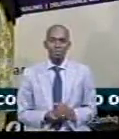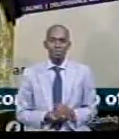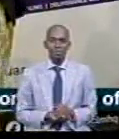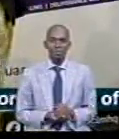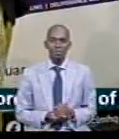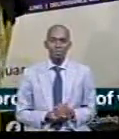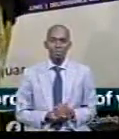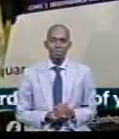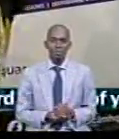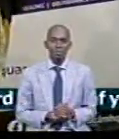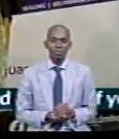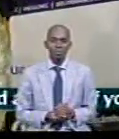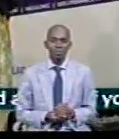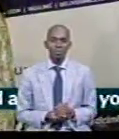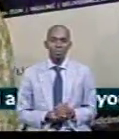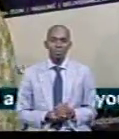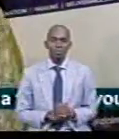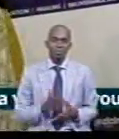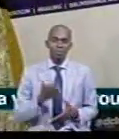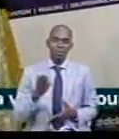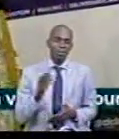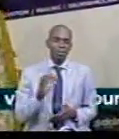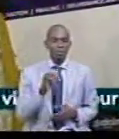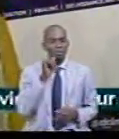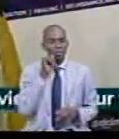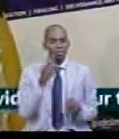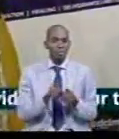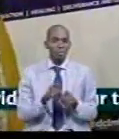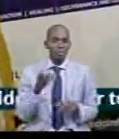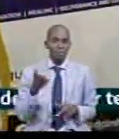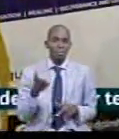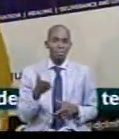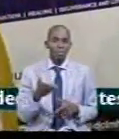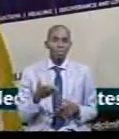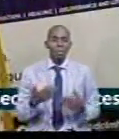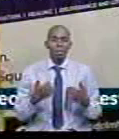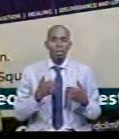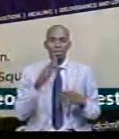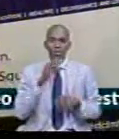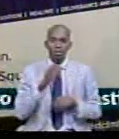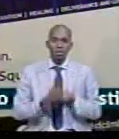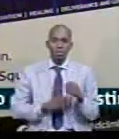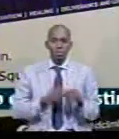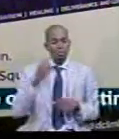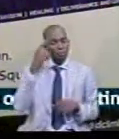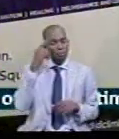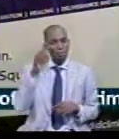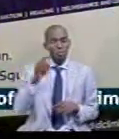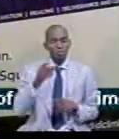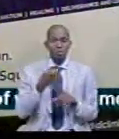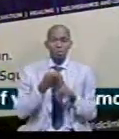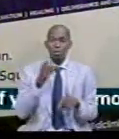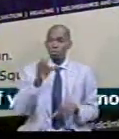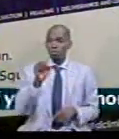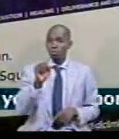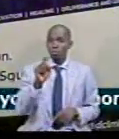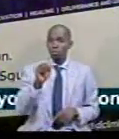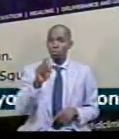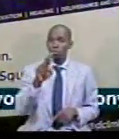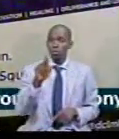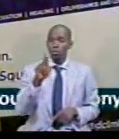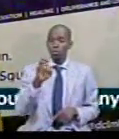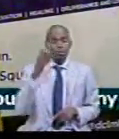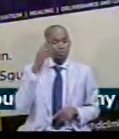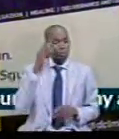My sister here, by the grace of God, has been suffering from stroke for the past 10 years. We can see